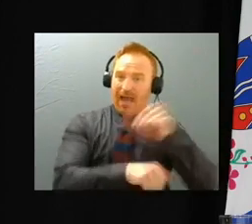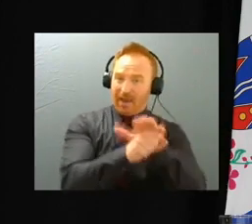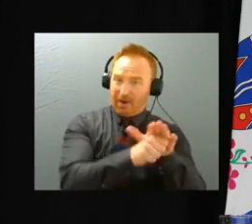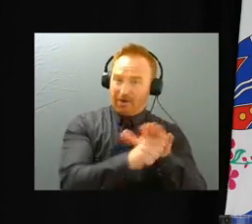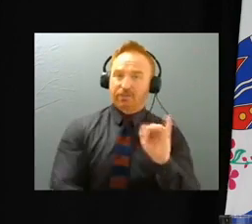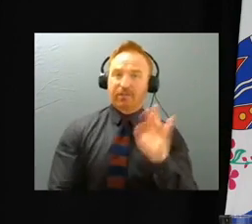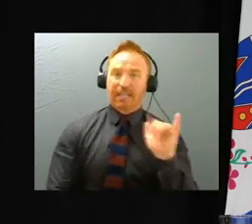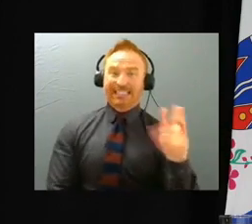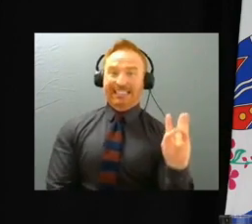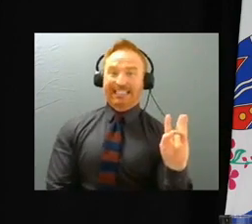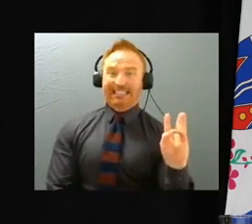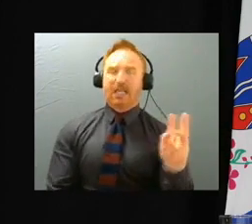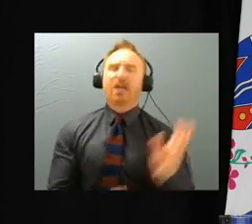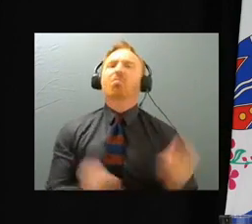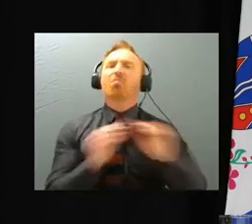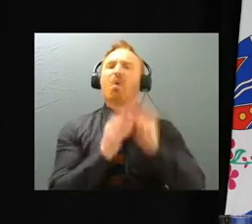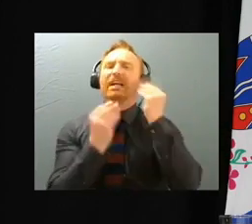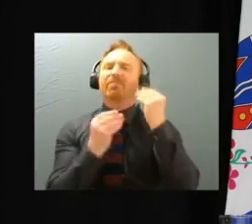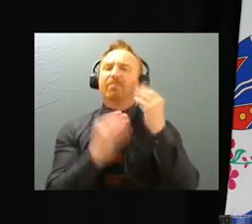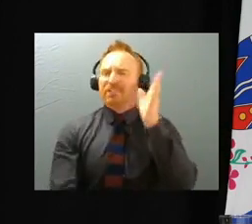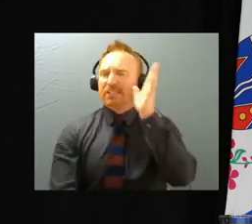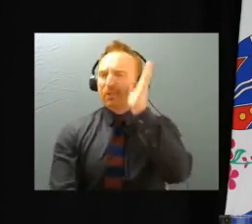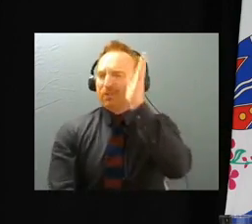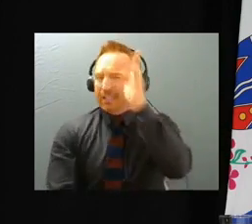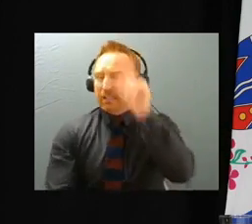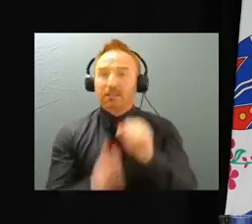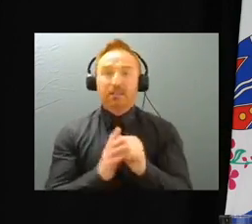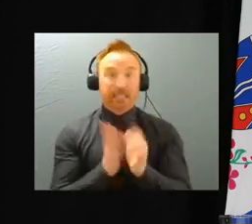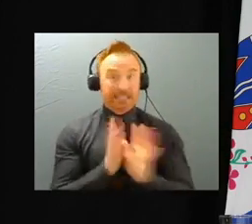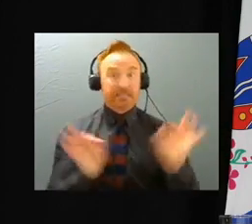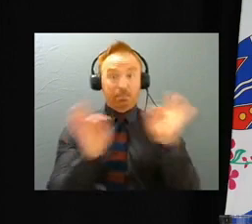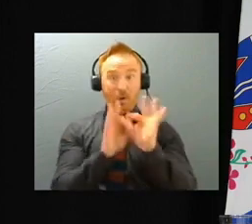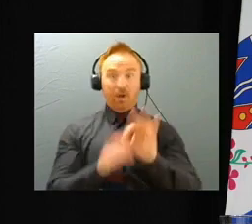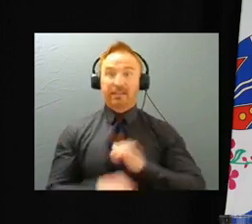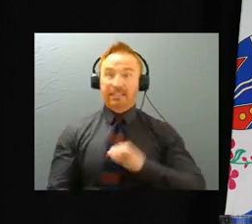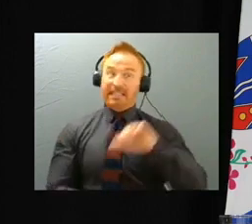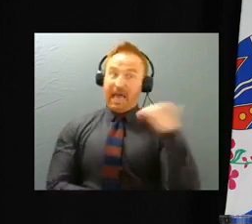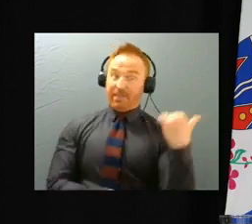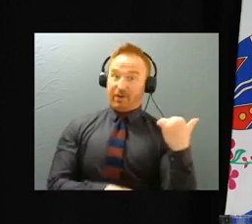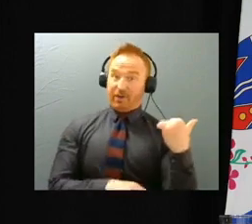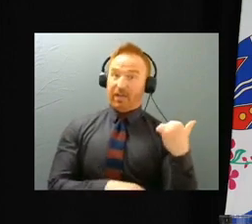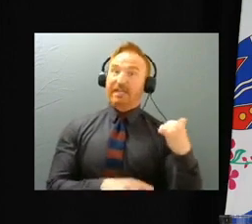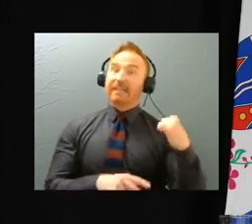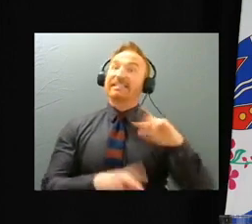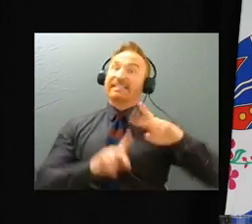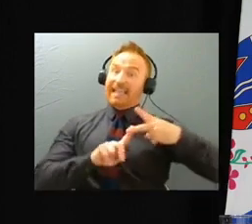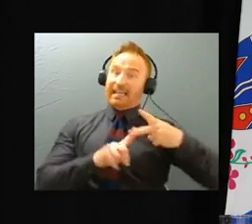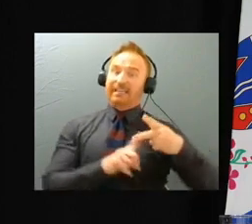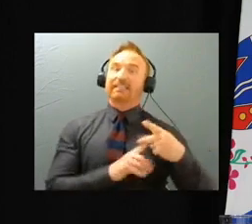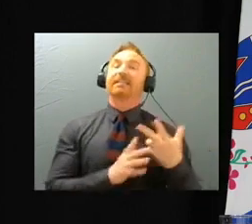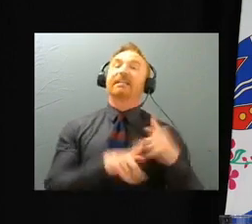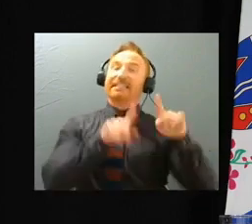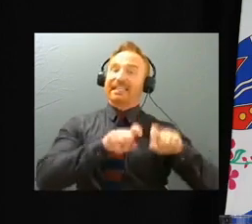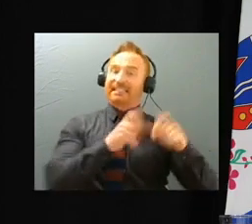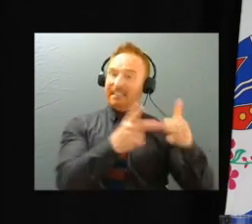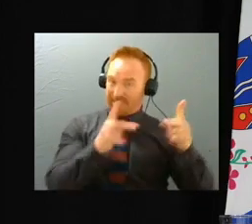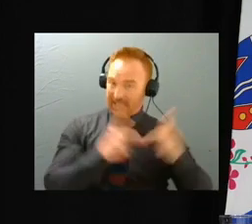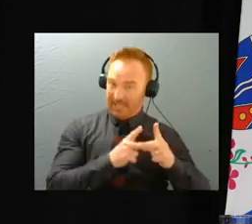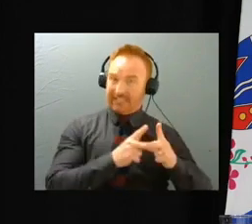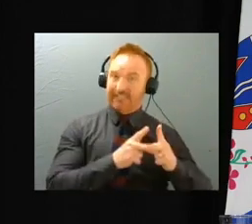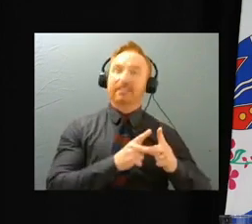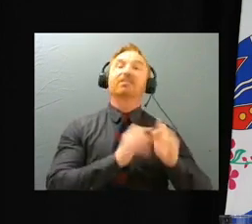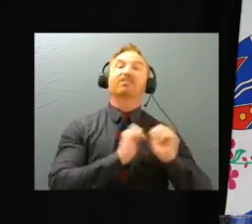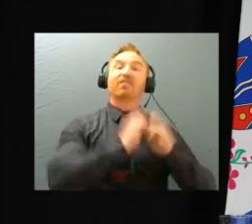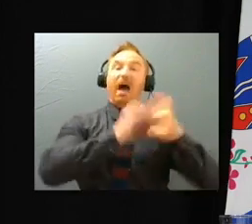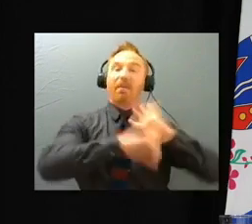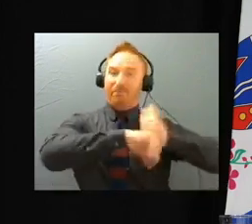details to follow, but we feel it's important to have this alternate testing facility up and running as we expand testing criteria and